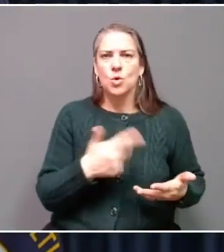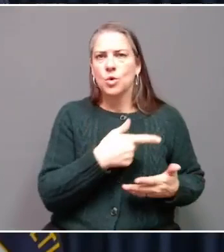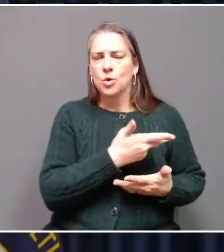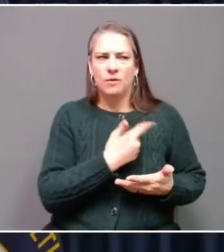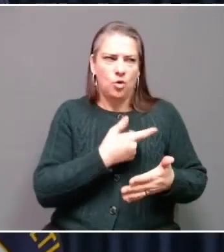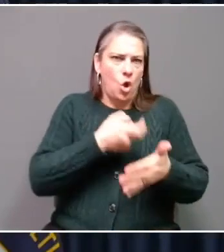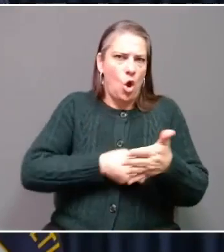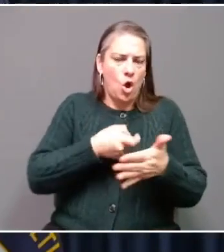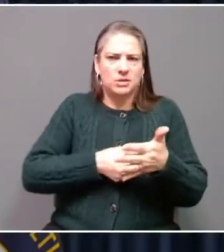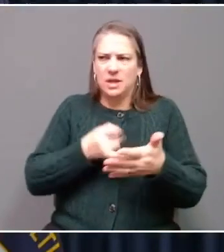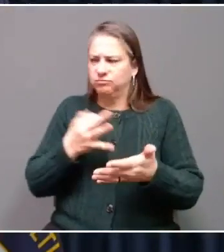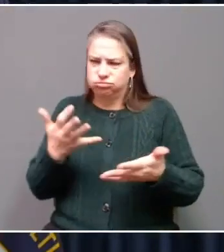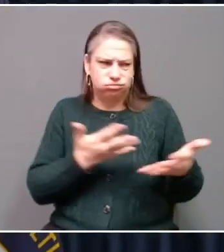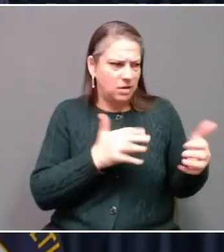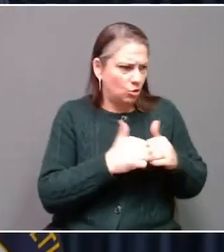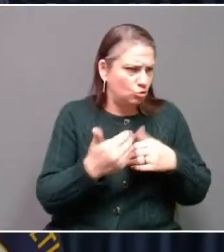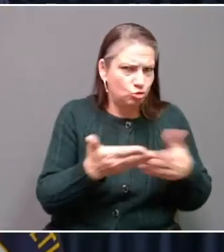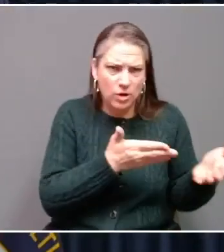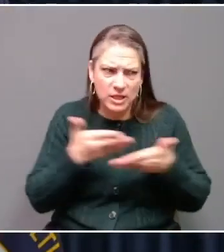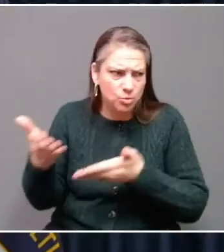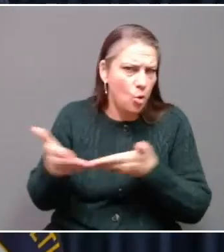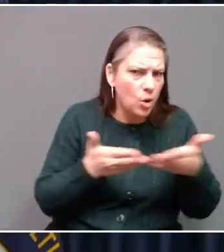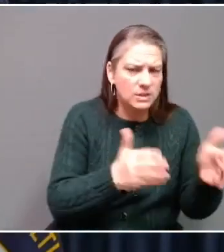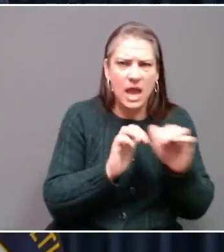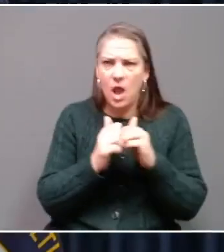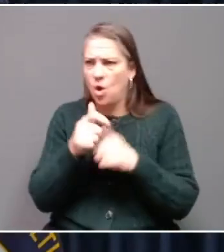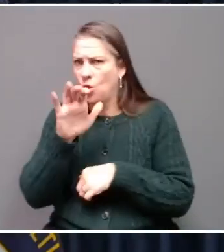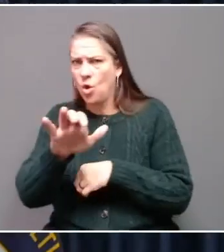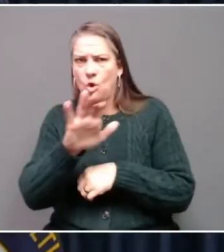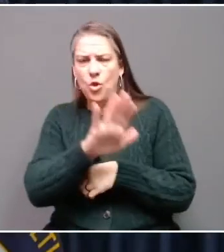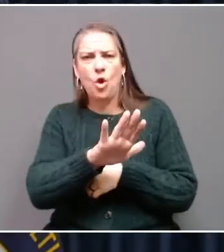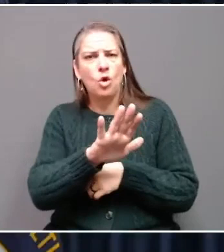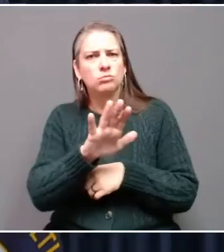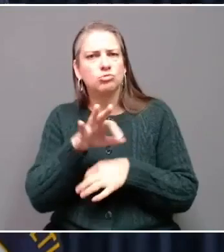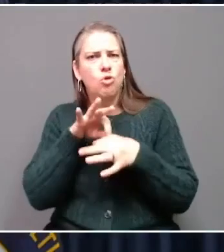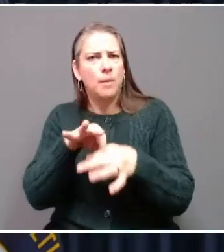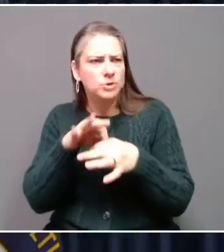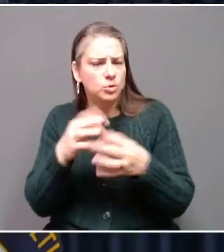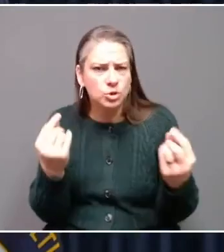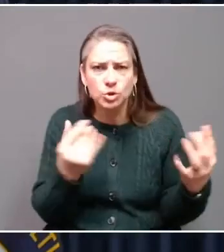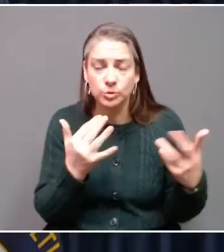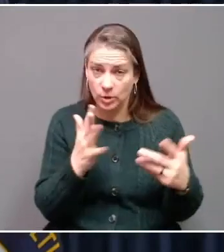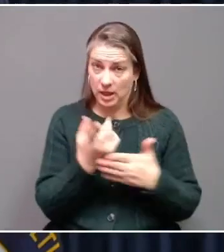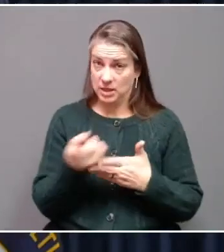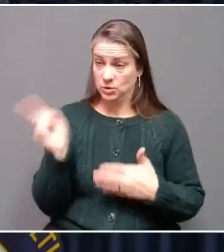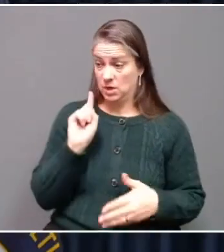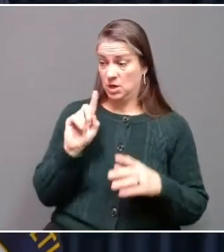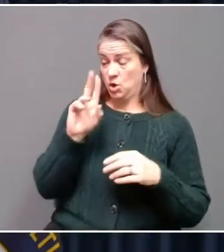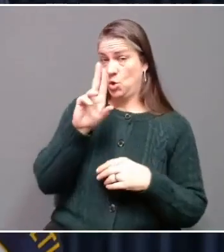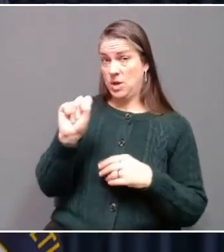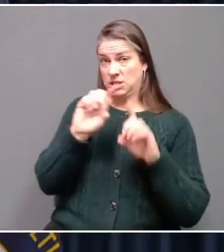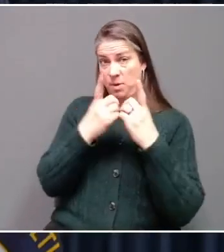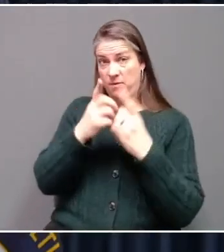the extra transportation to get their crops where they need to go. Well, last week, the United States Department of Agriculture announced that